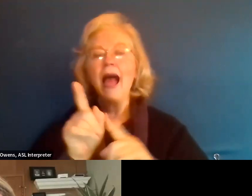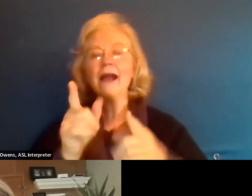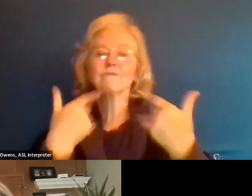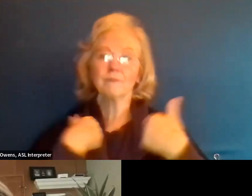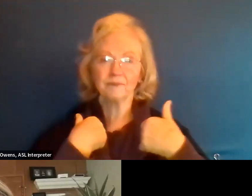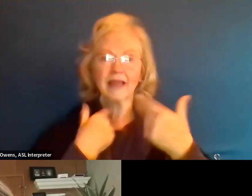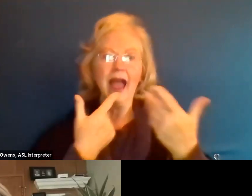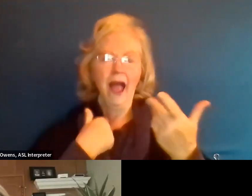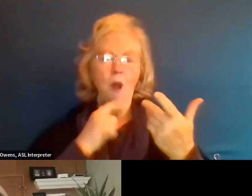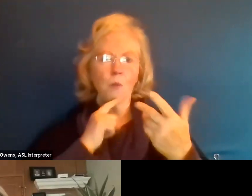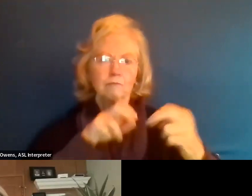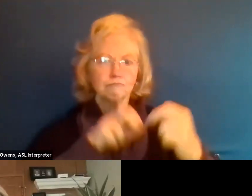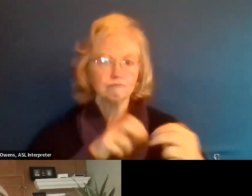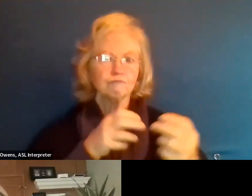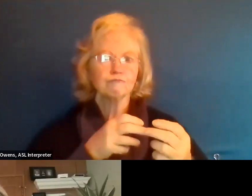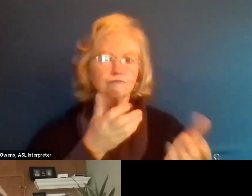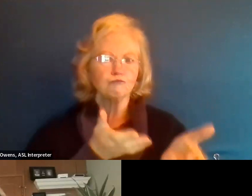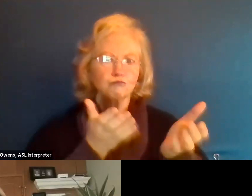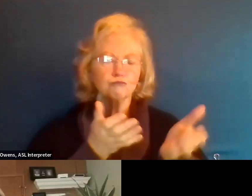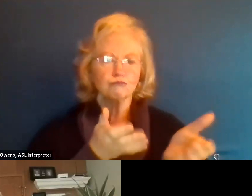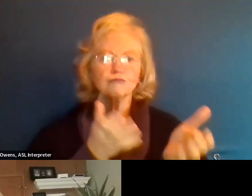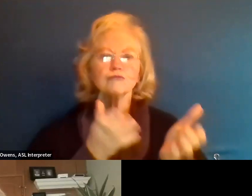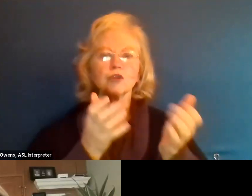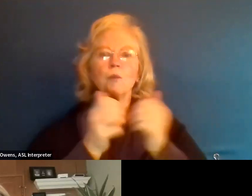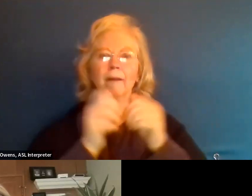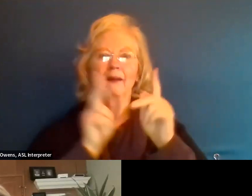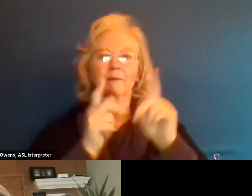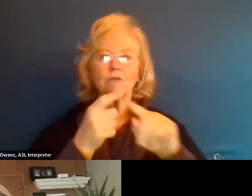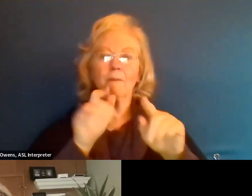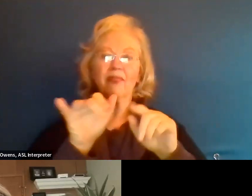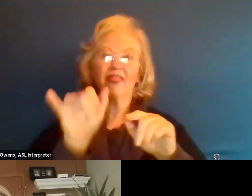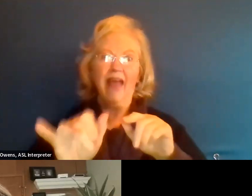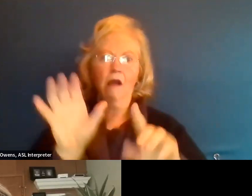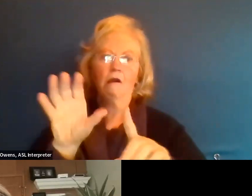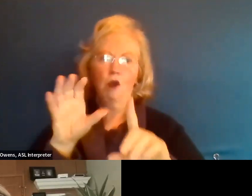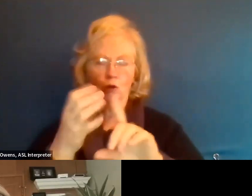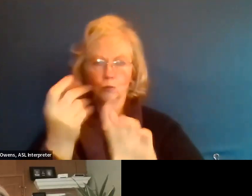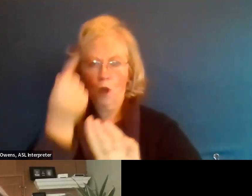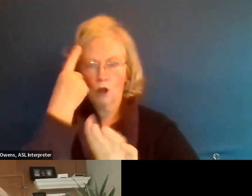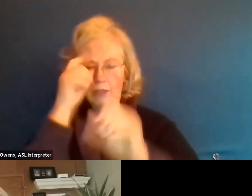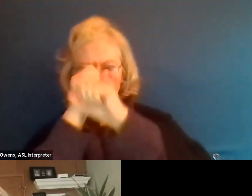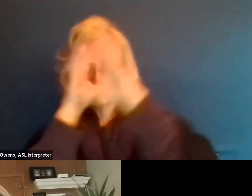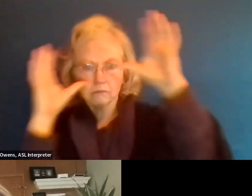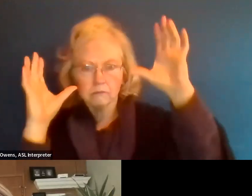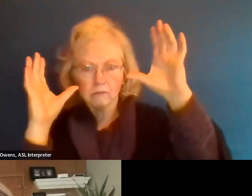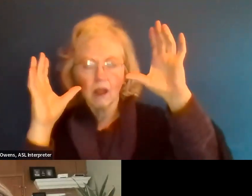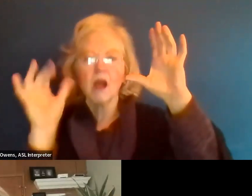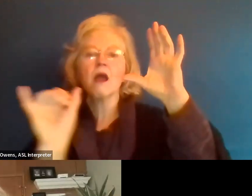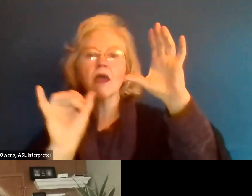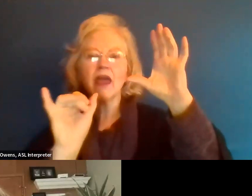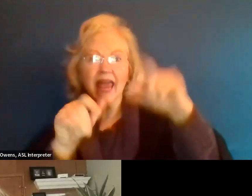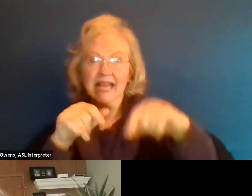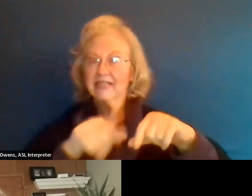have consultations with folks from that particular culture to understand whether this